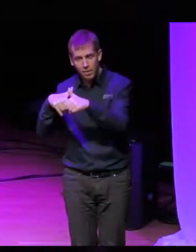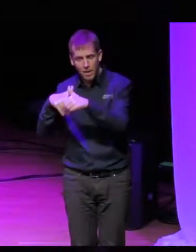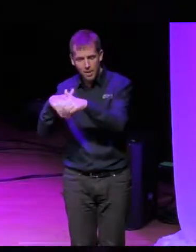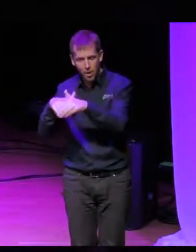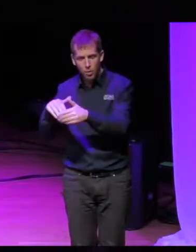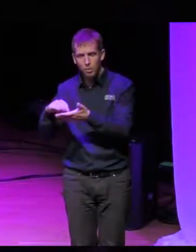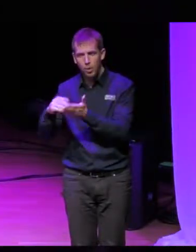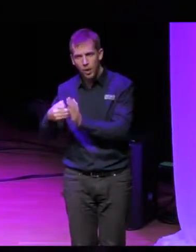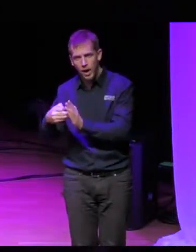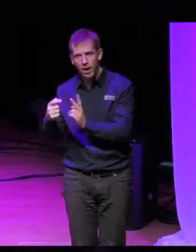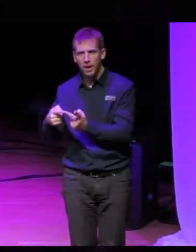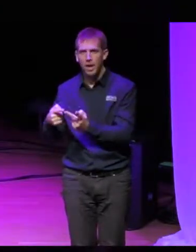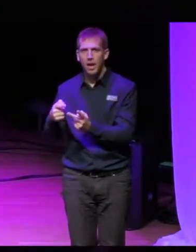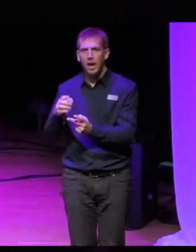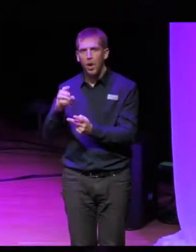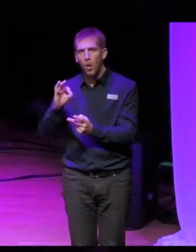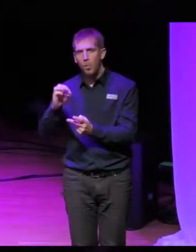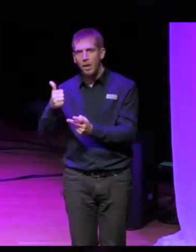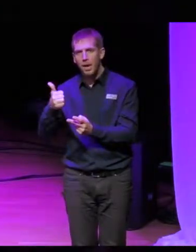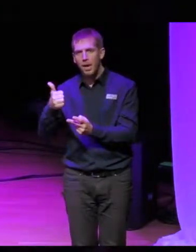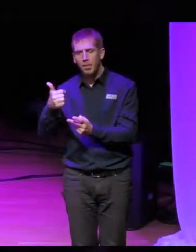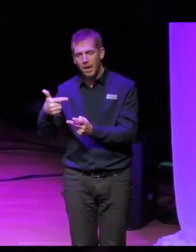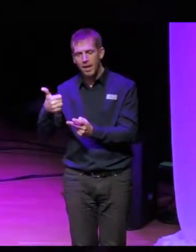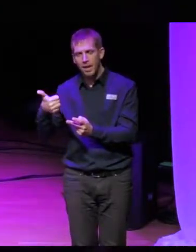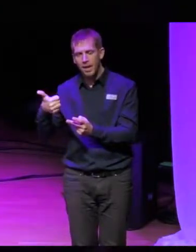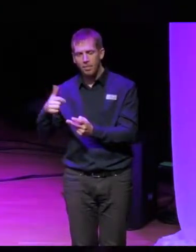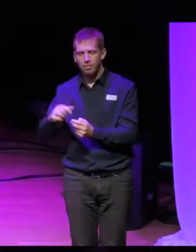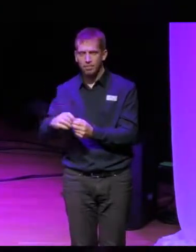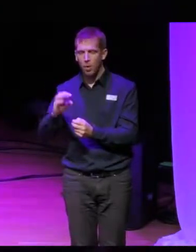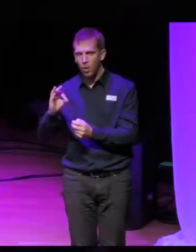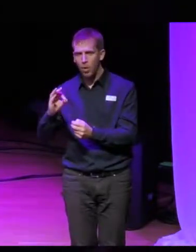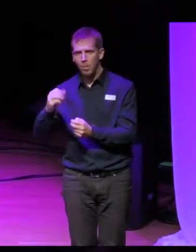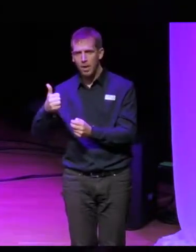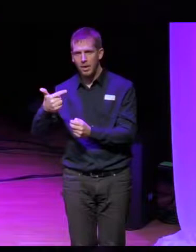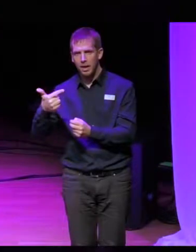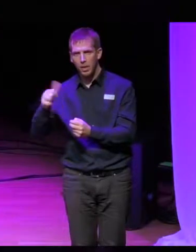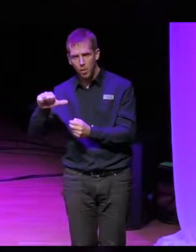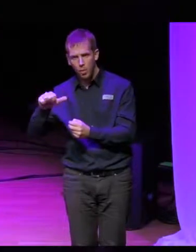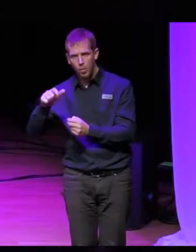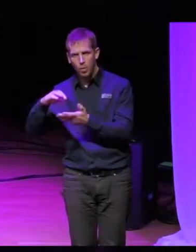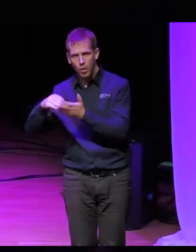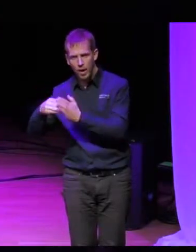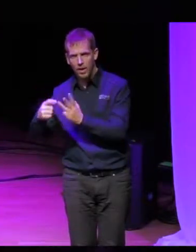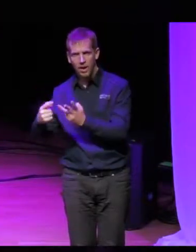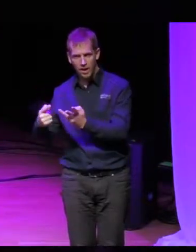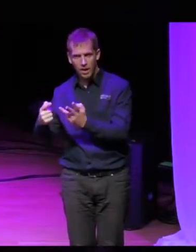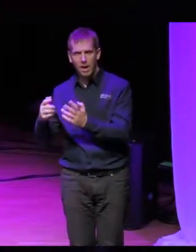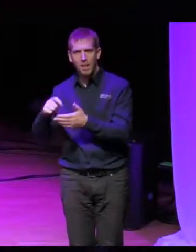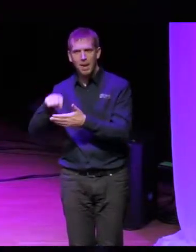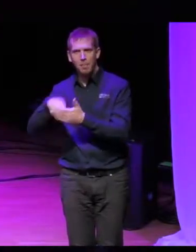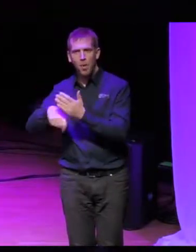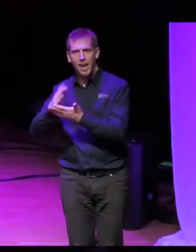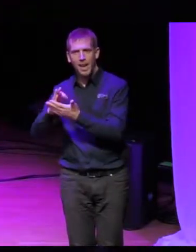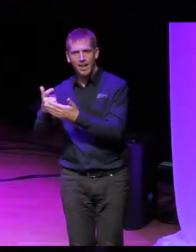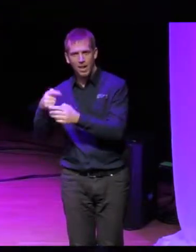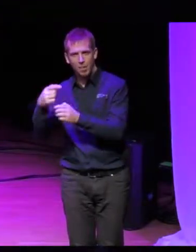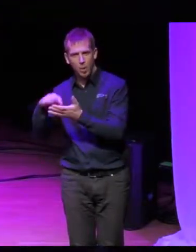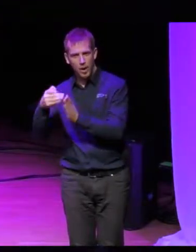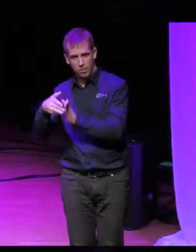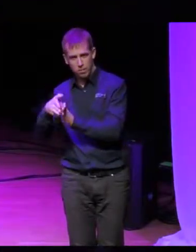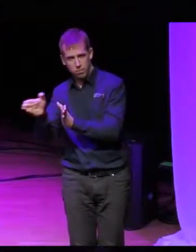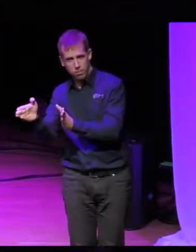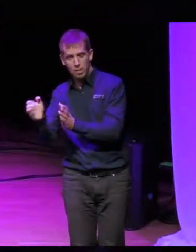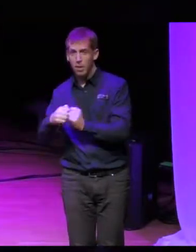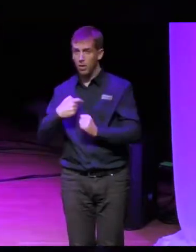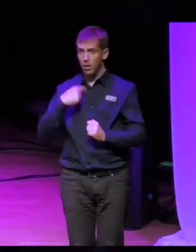Project, LGBT Project, Reproductive Freedom Project, and many others. So much of what I'm going to discuss will be